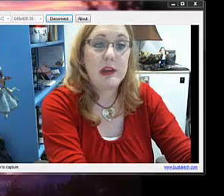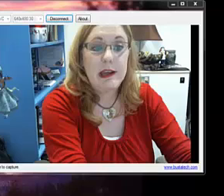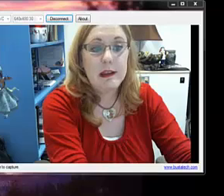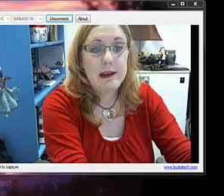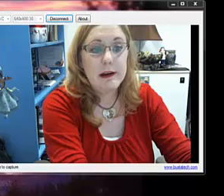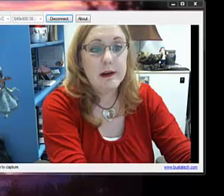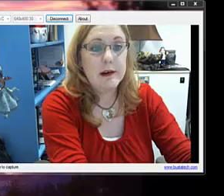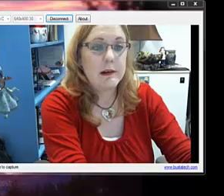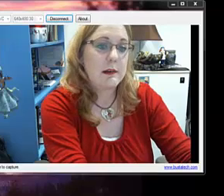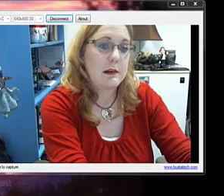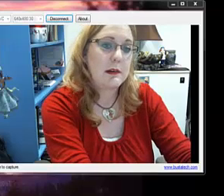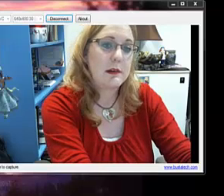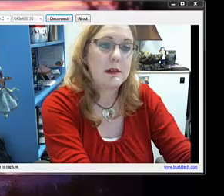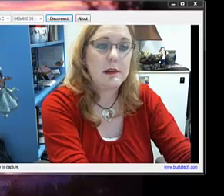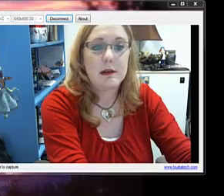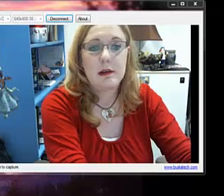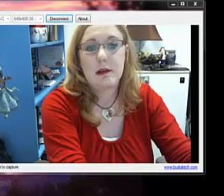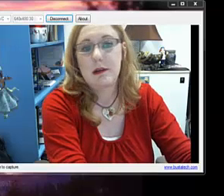was really clear